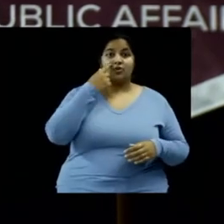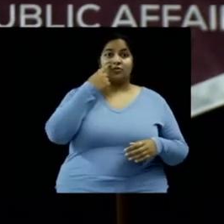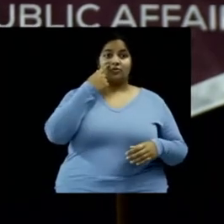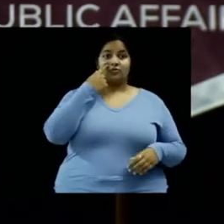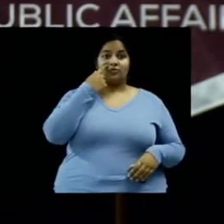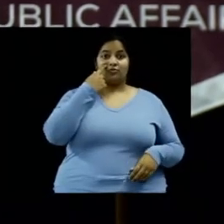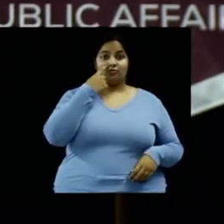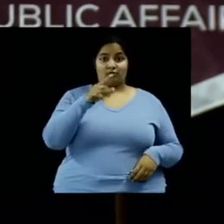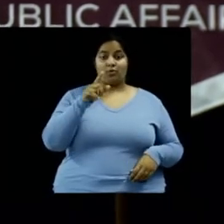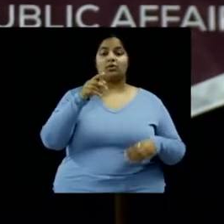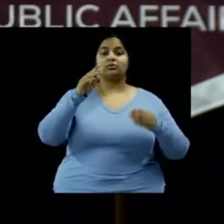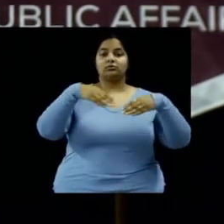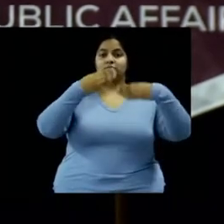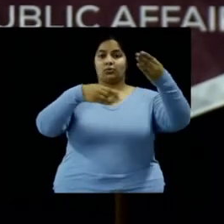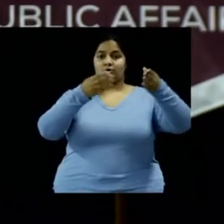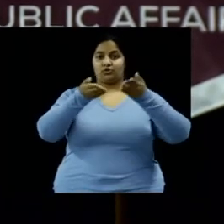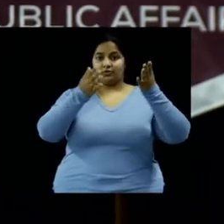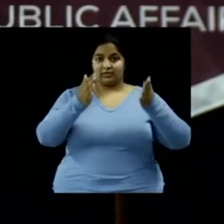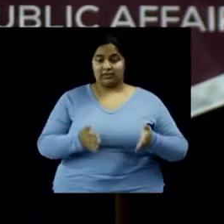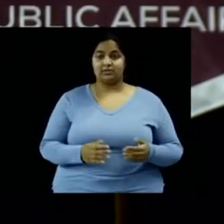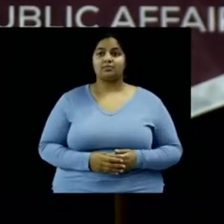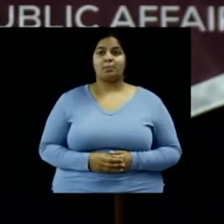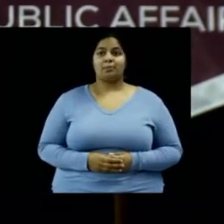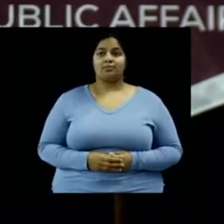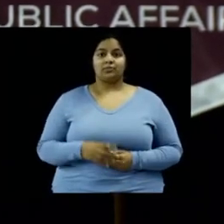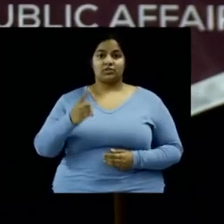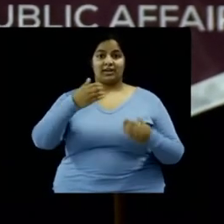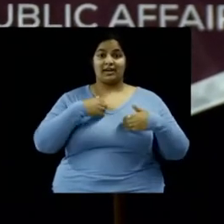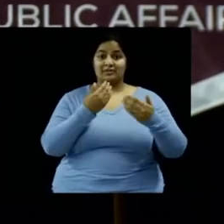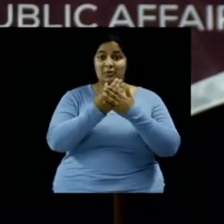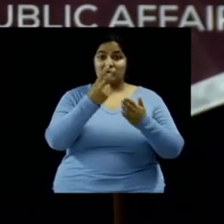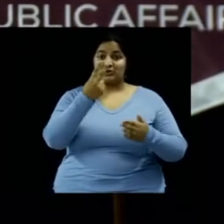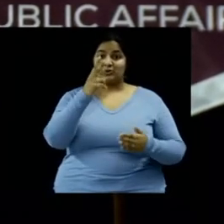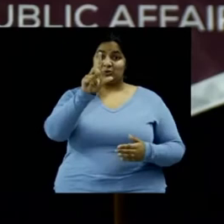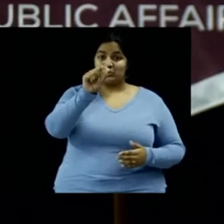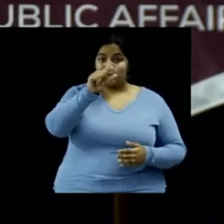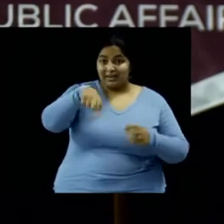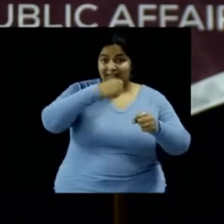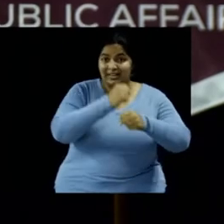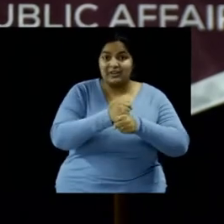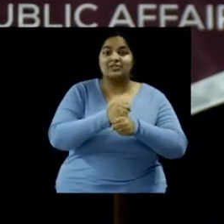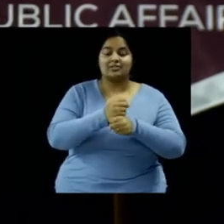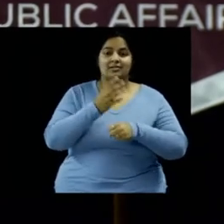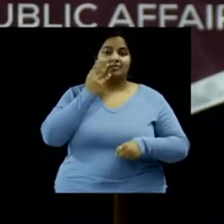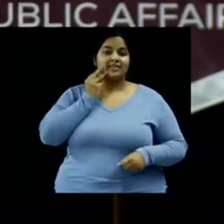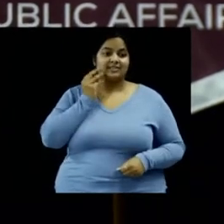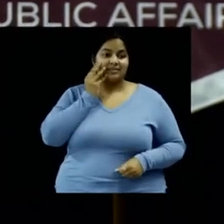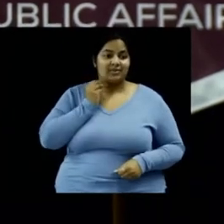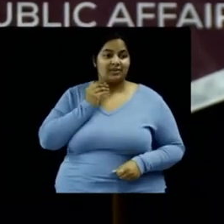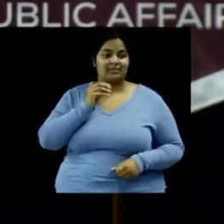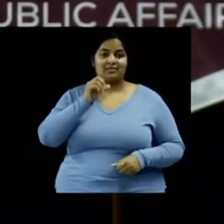Donor Services. She has nearly two decades of experiences in the nonprofit